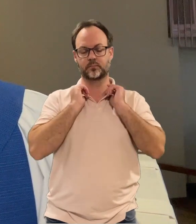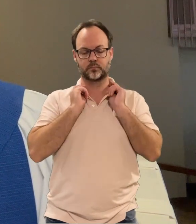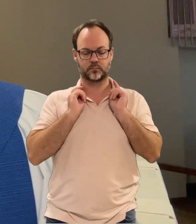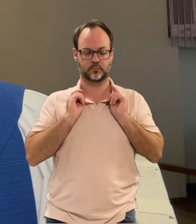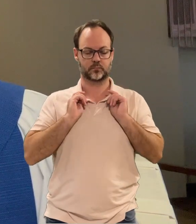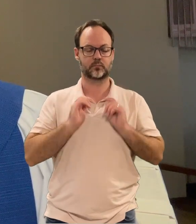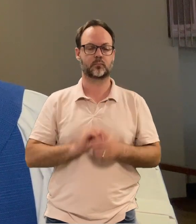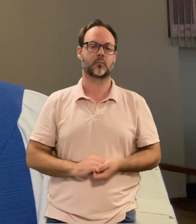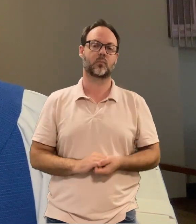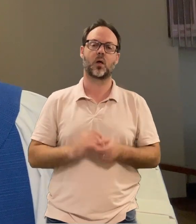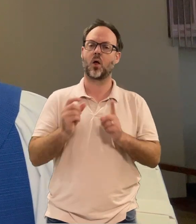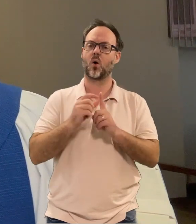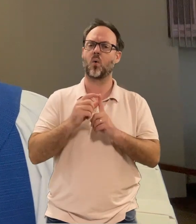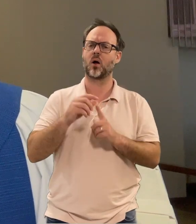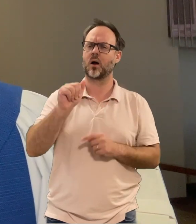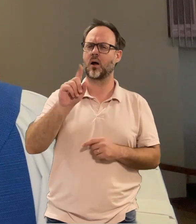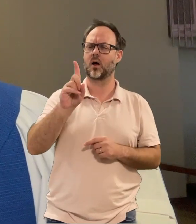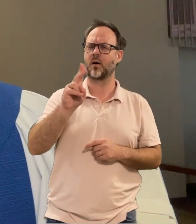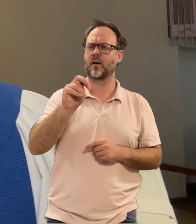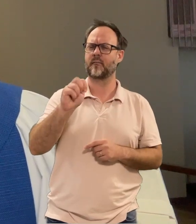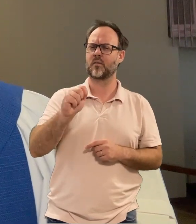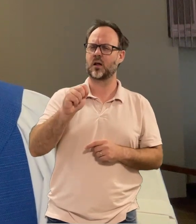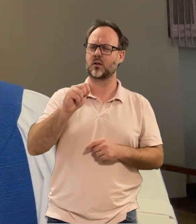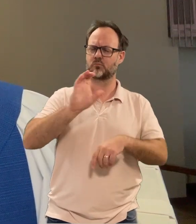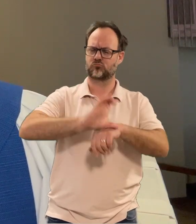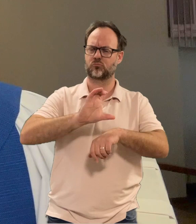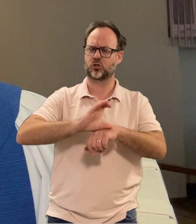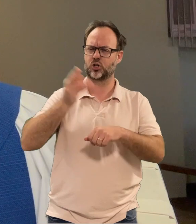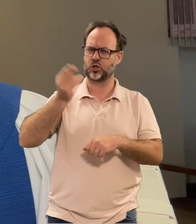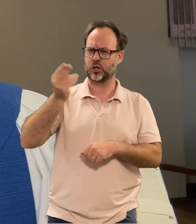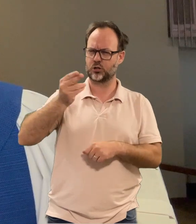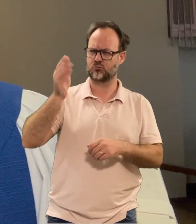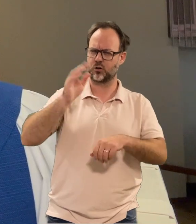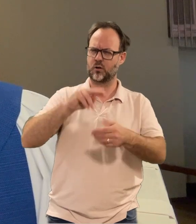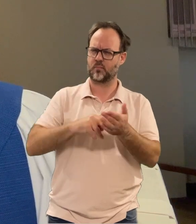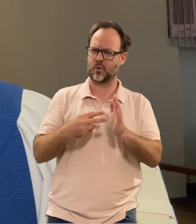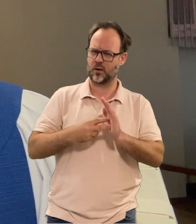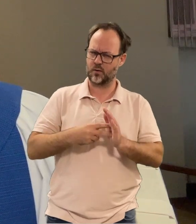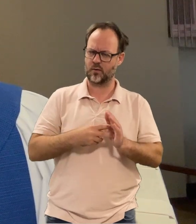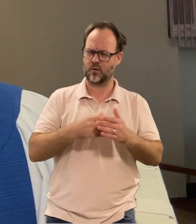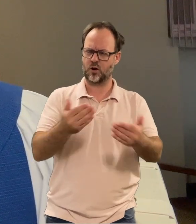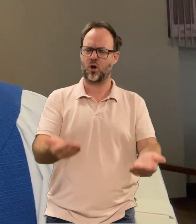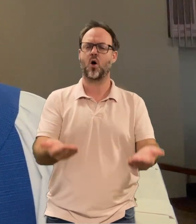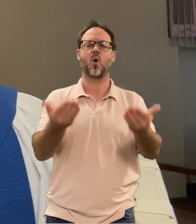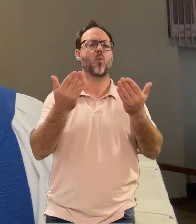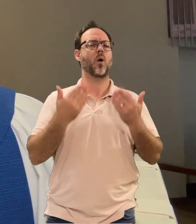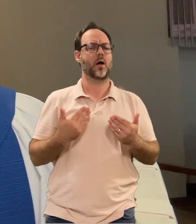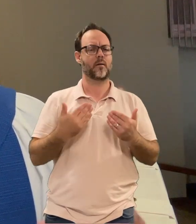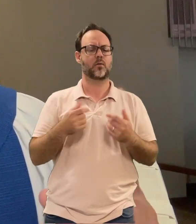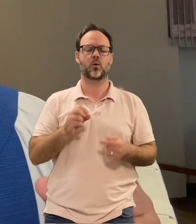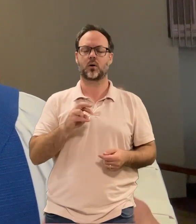Bethlehem. The word Advent is a Latin word that comes from church history, and it